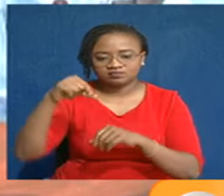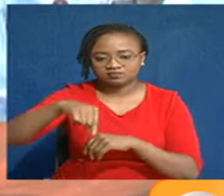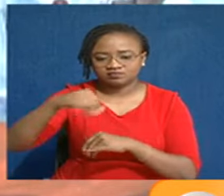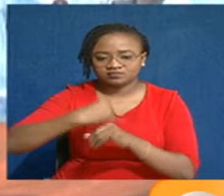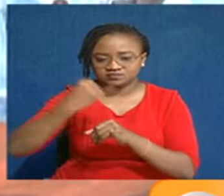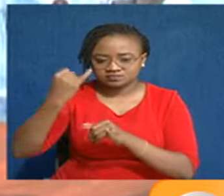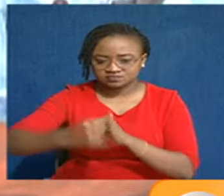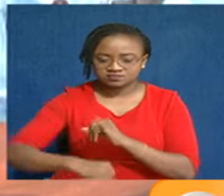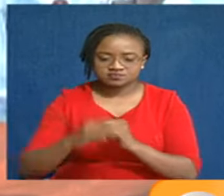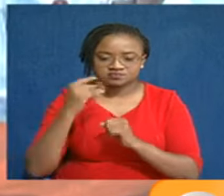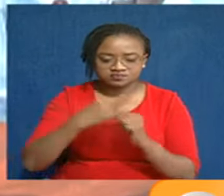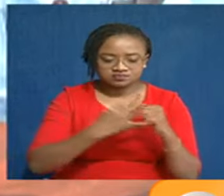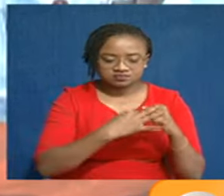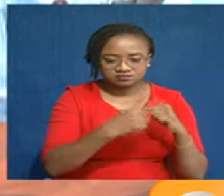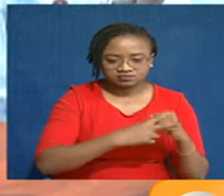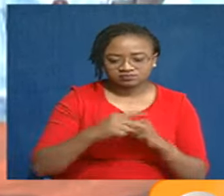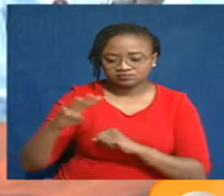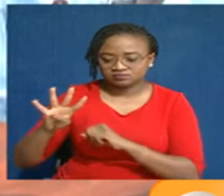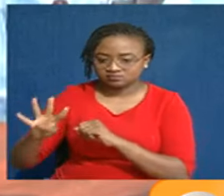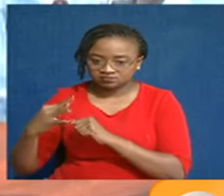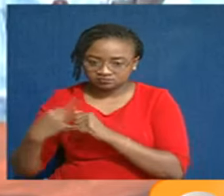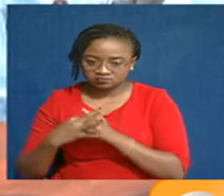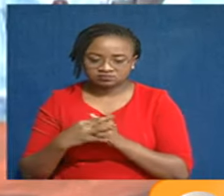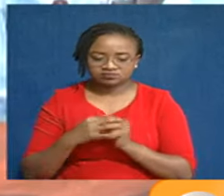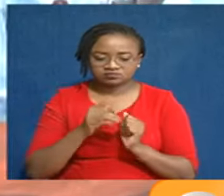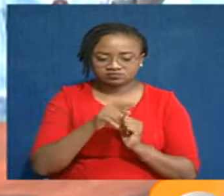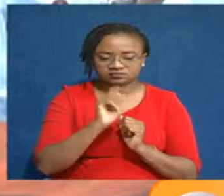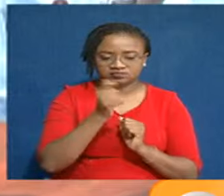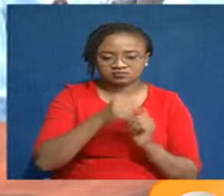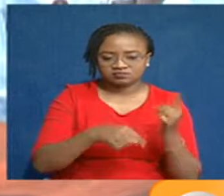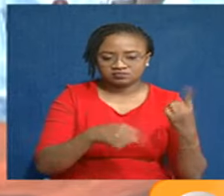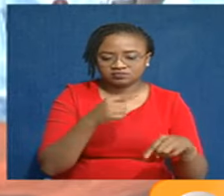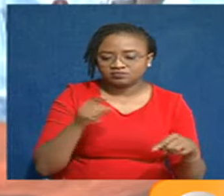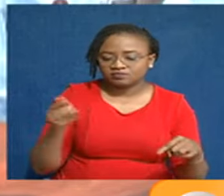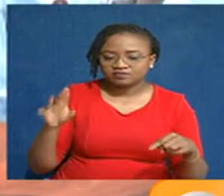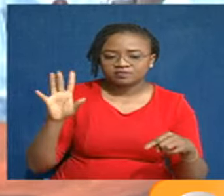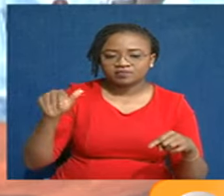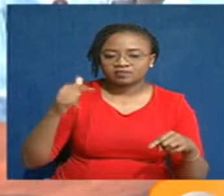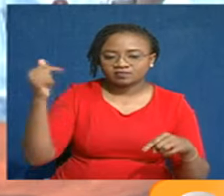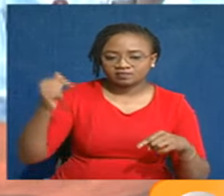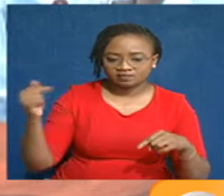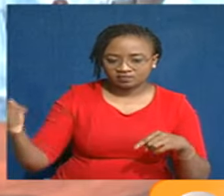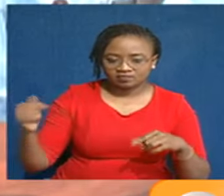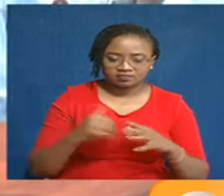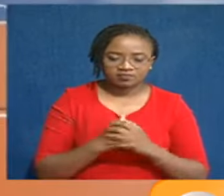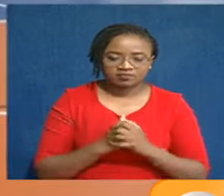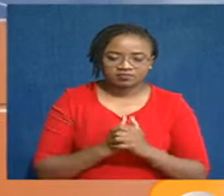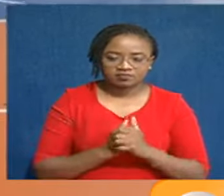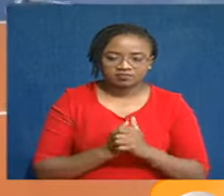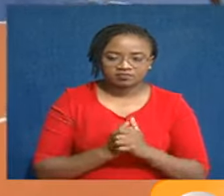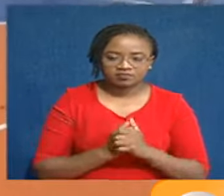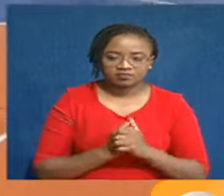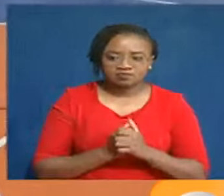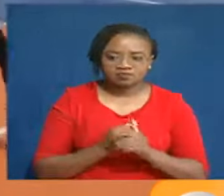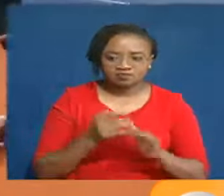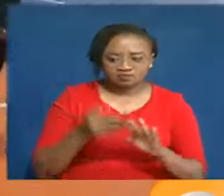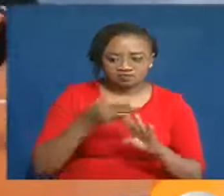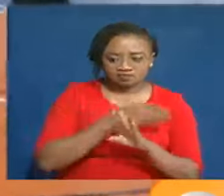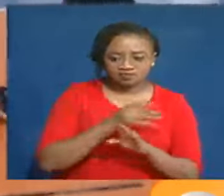emphatic 87-48 win over Fox Divas of Tanzania in a Group D match. After suffering